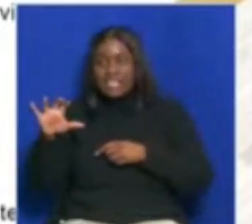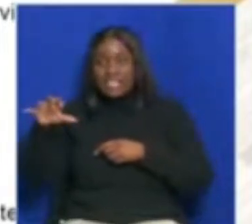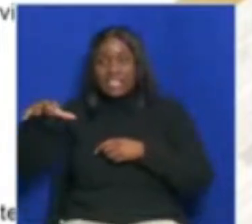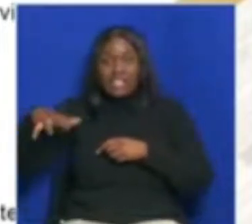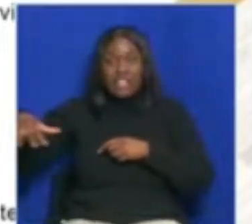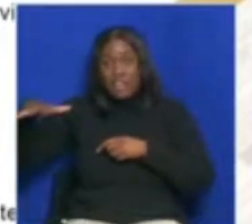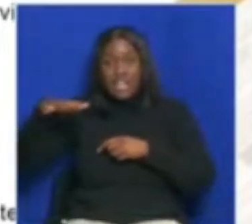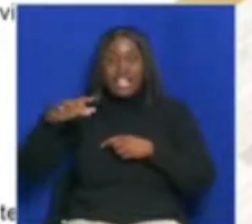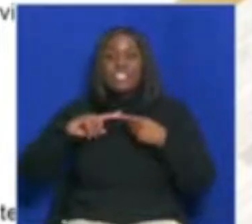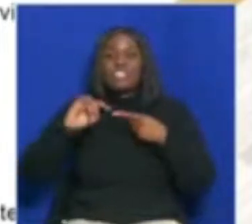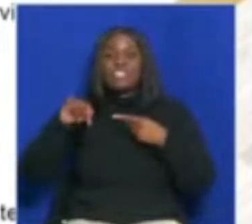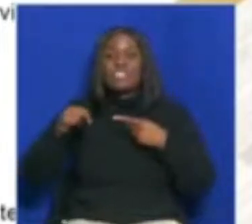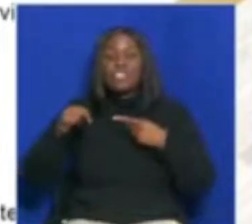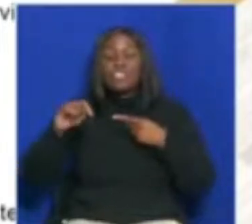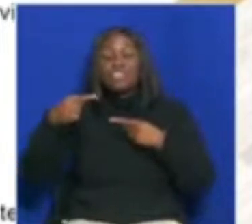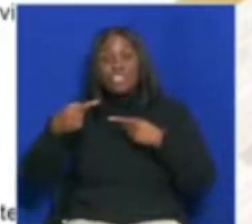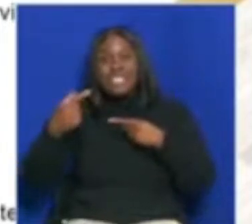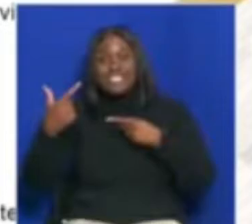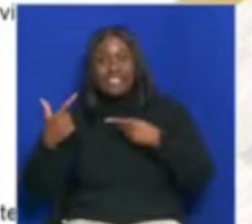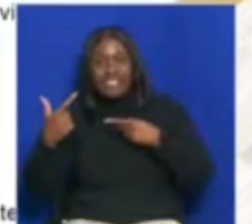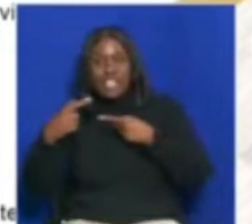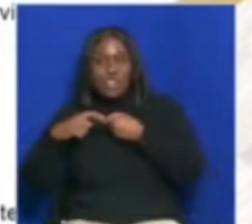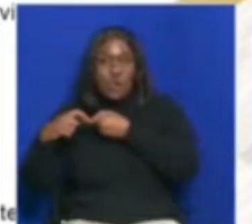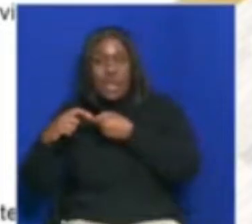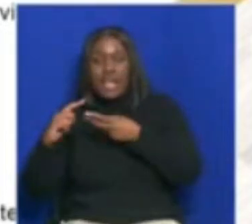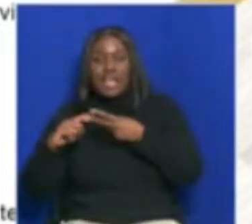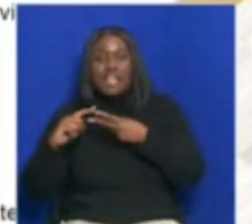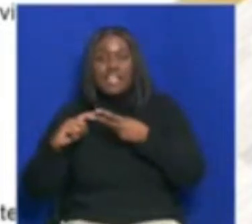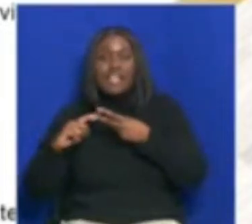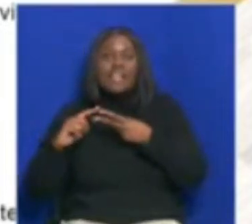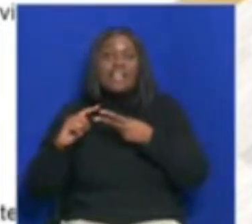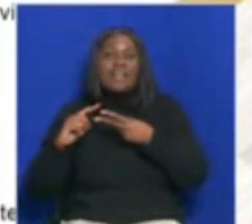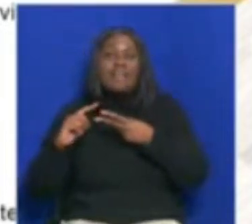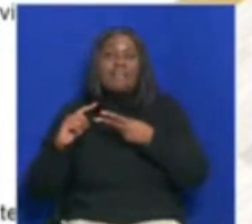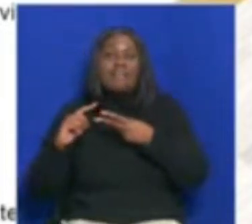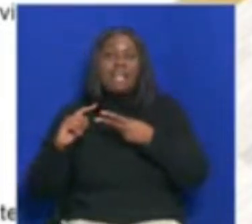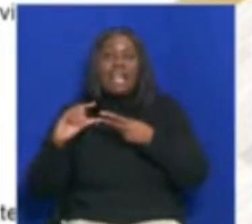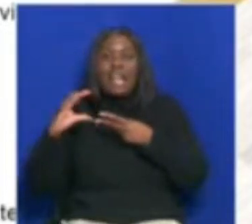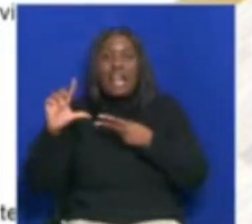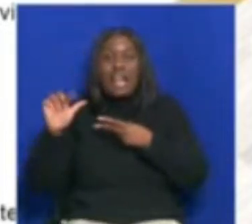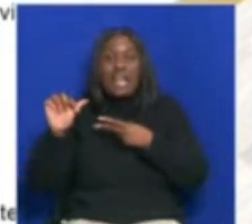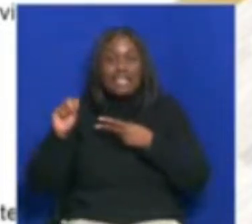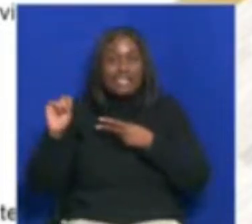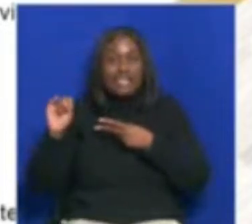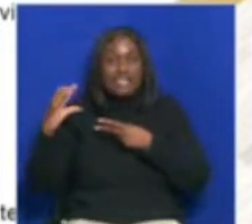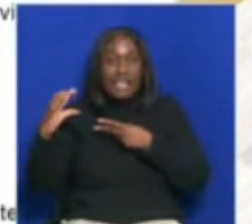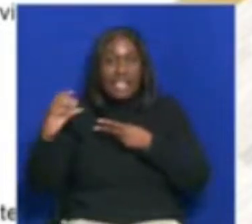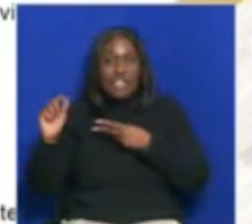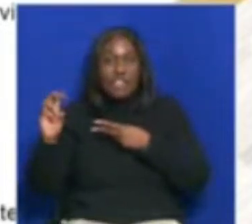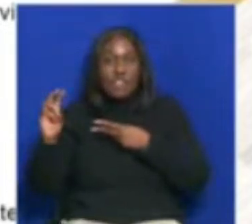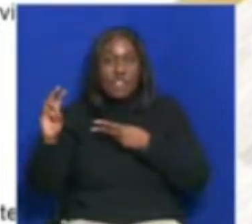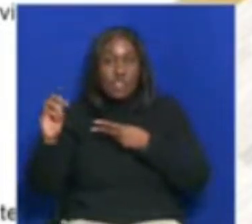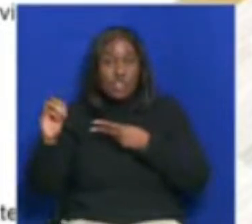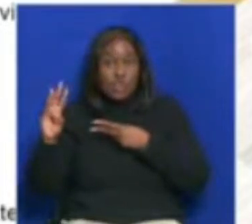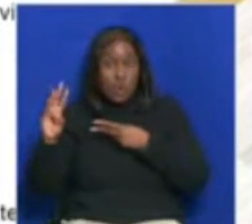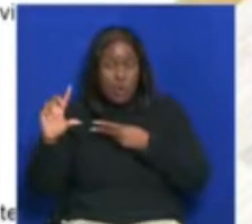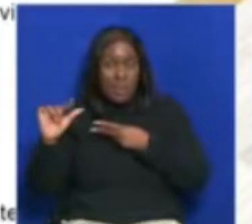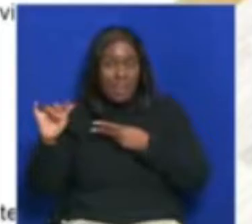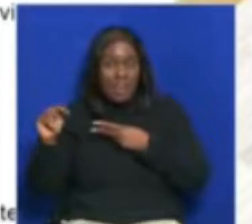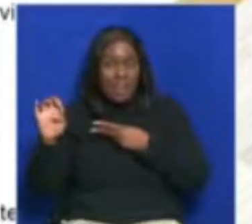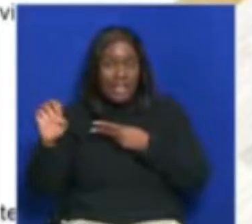Classic Tow Lines, and Ordain's Tow Lines. And Durban and surrounding, you got Roadstar Tow